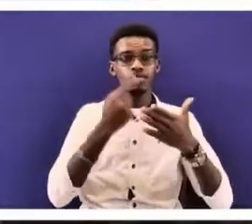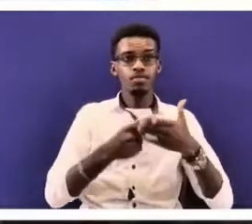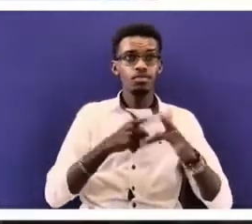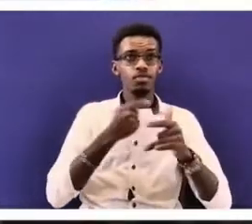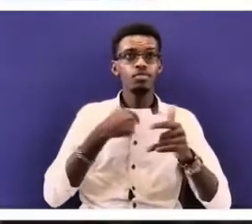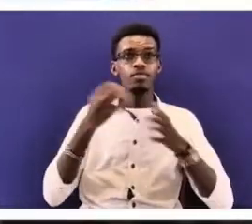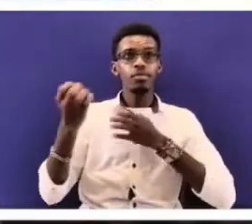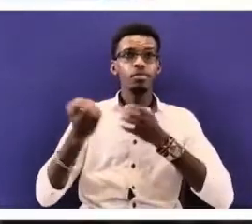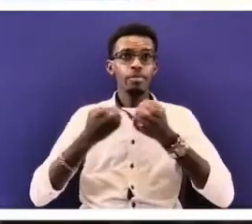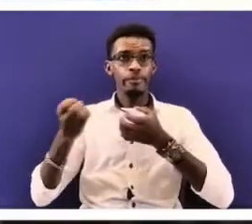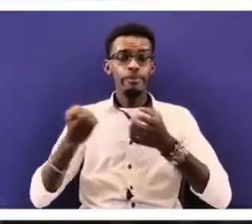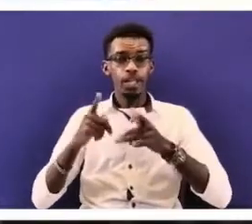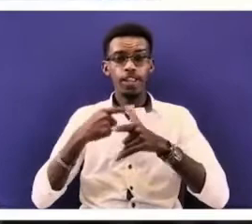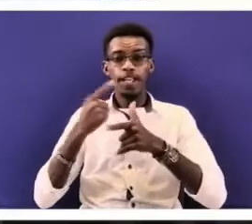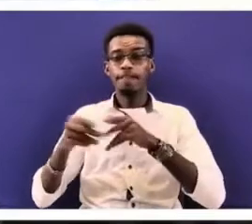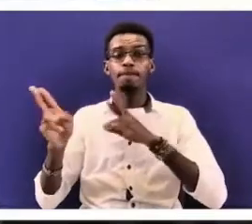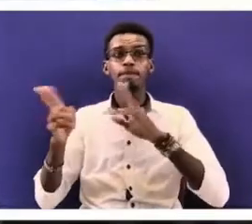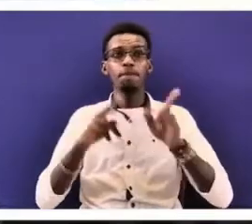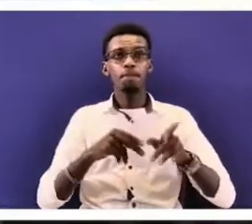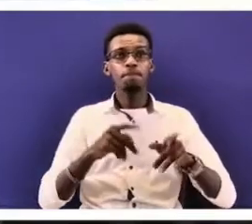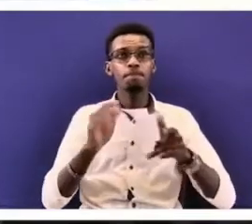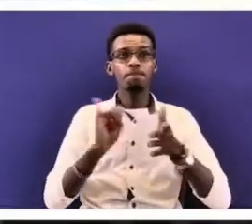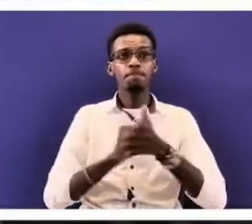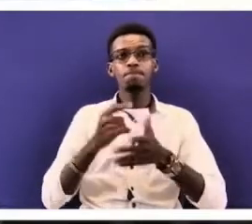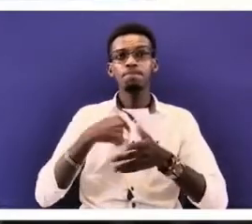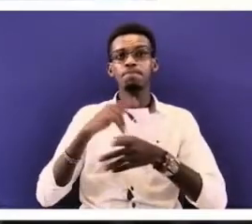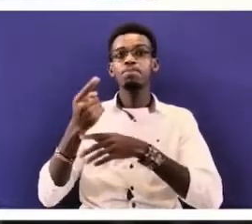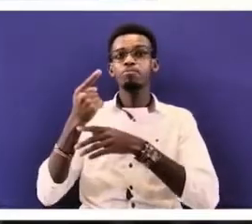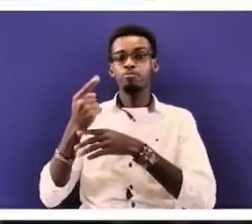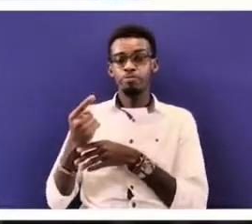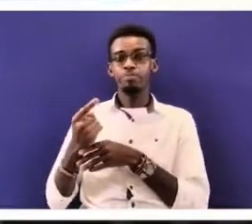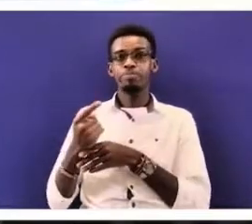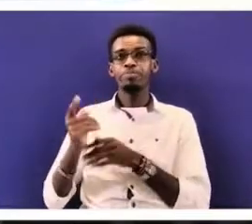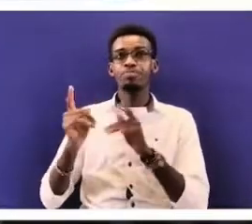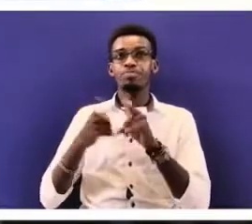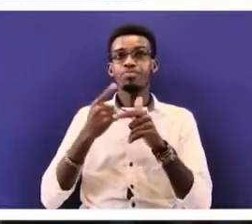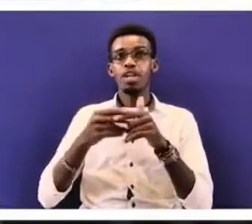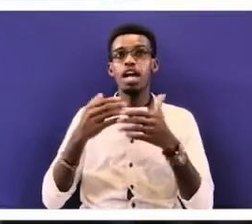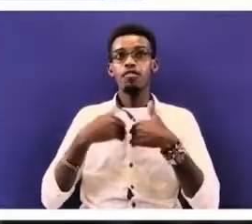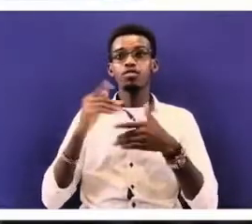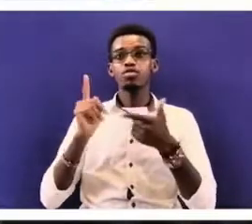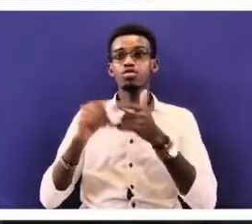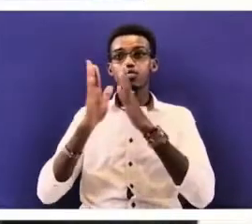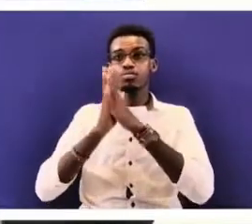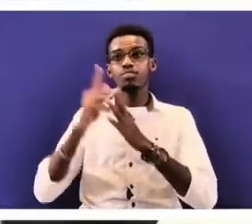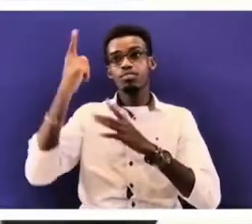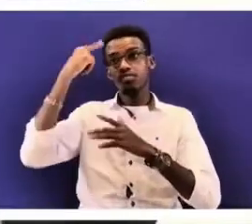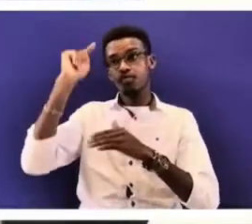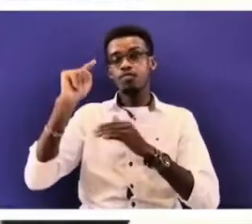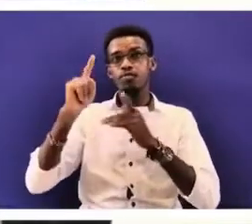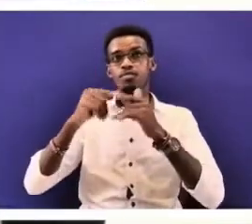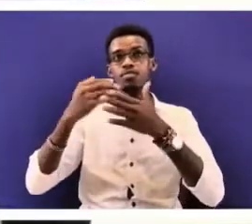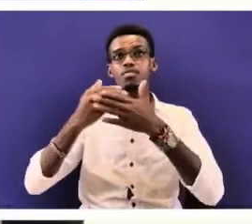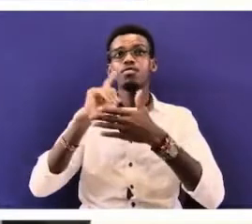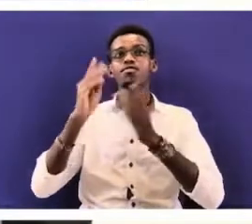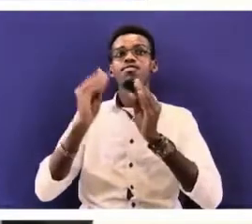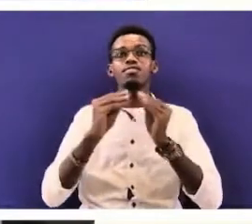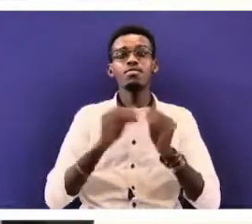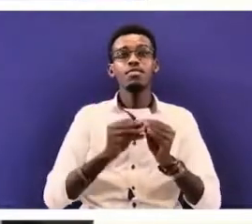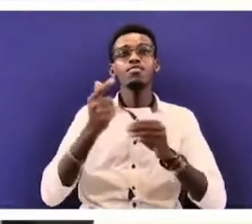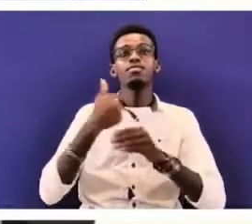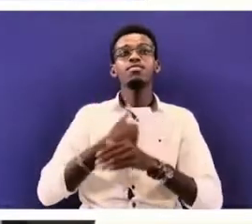business, the organization that I started. I don't have to pray before I go into this board meeting.